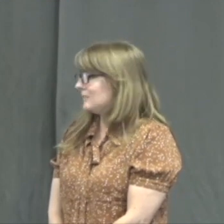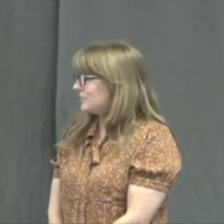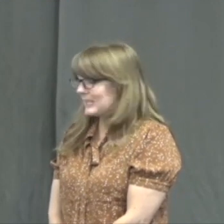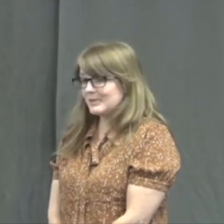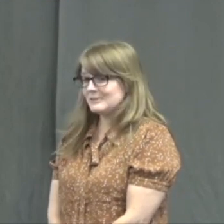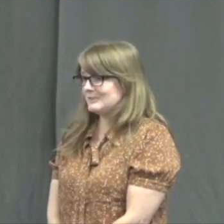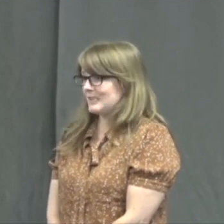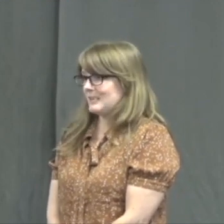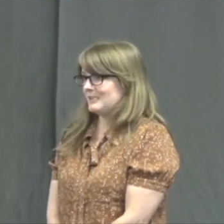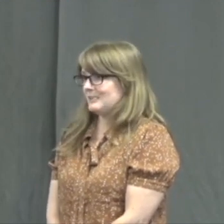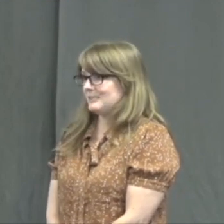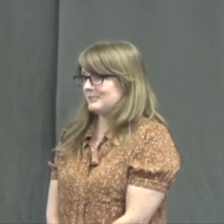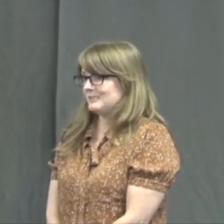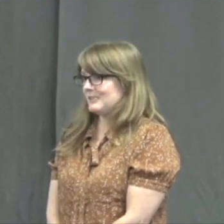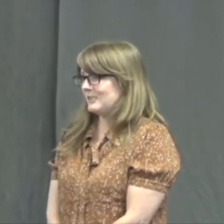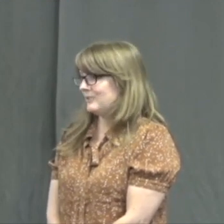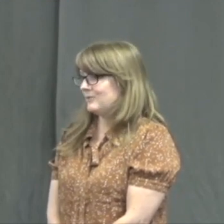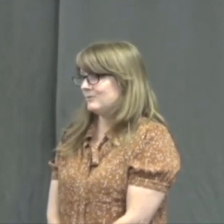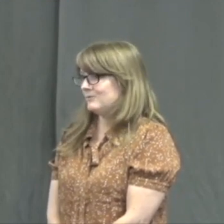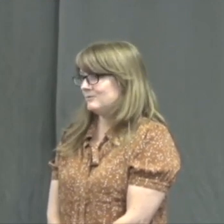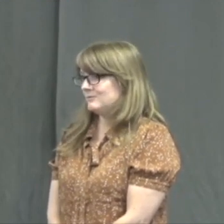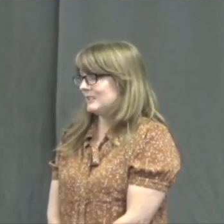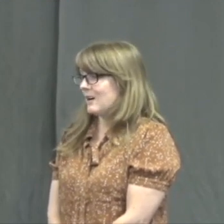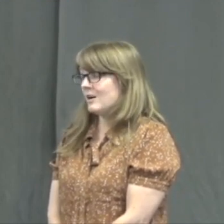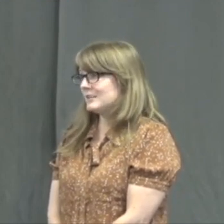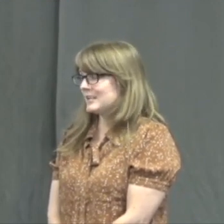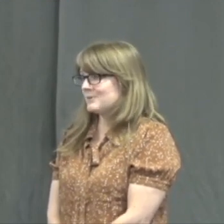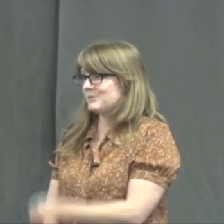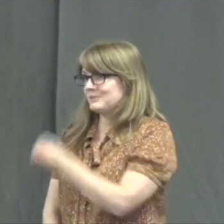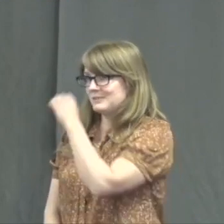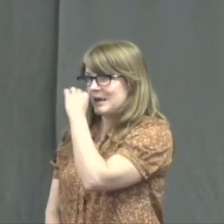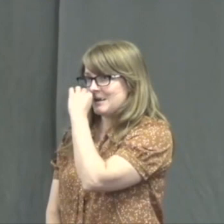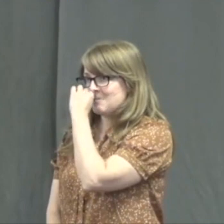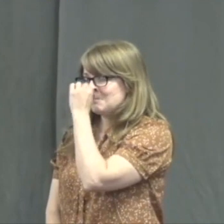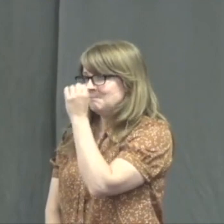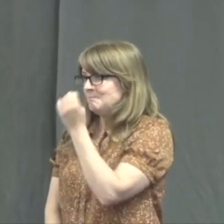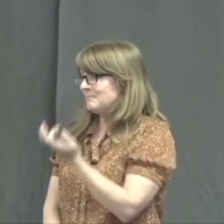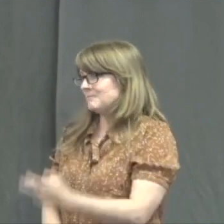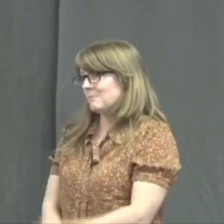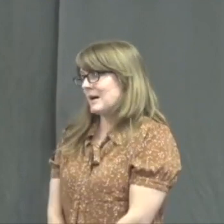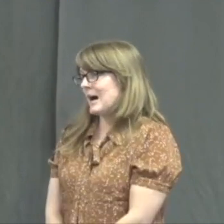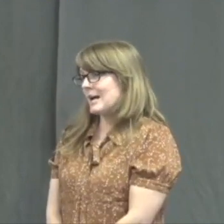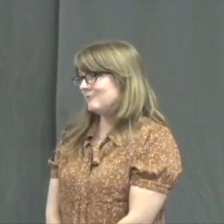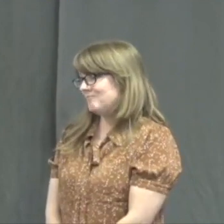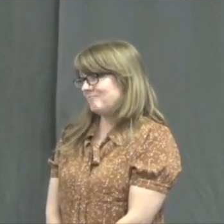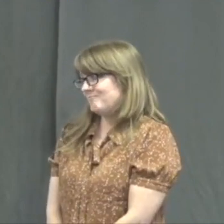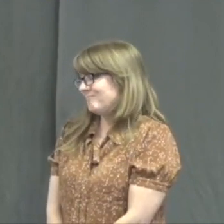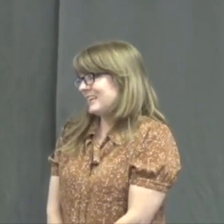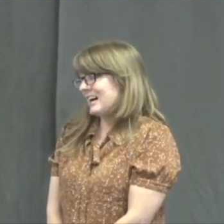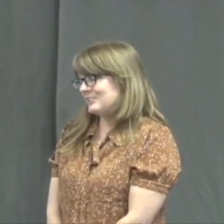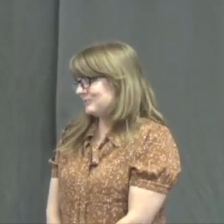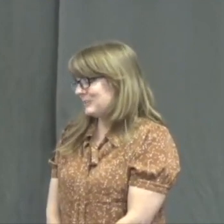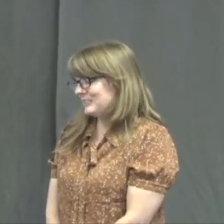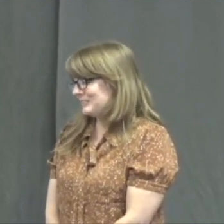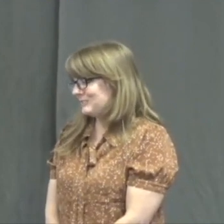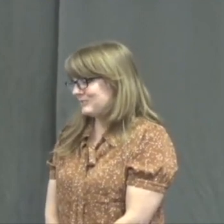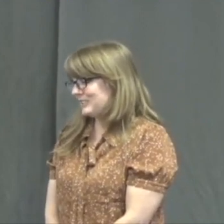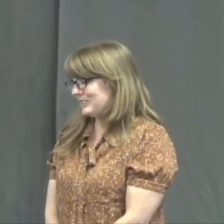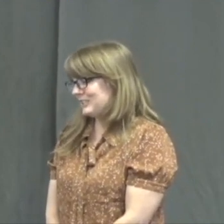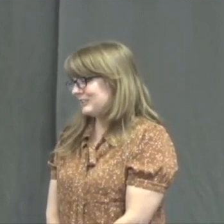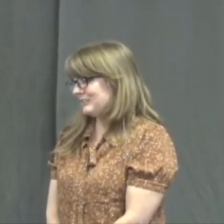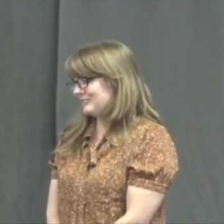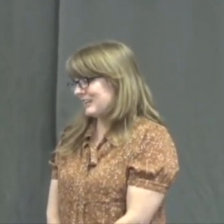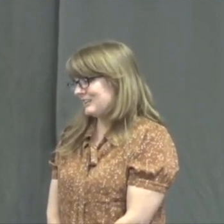the plants and, all the animals. But just being in this